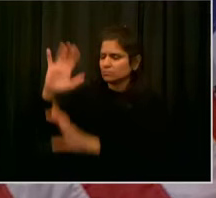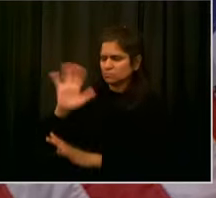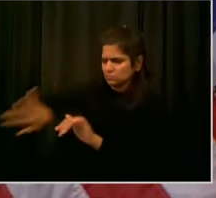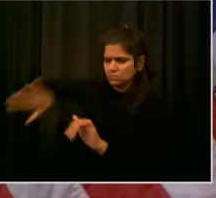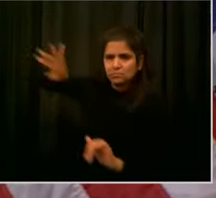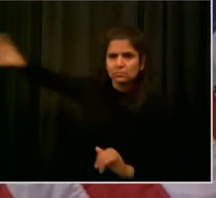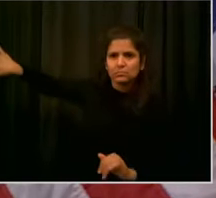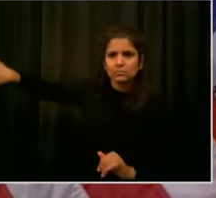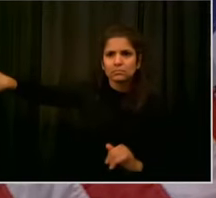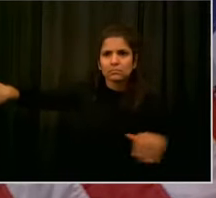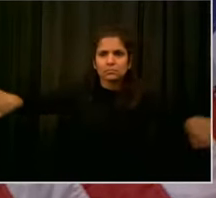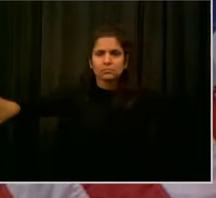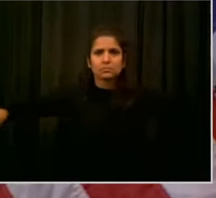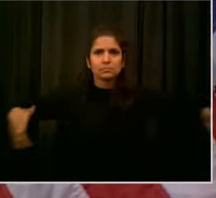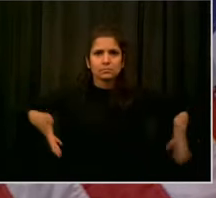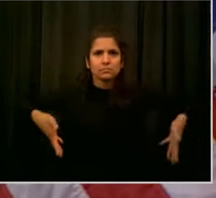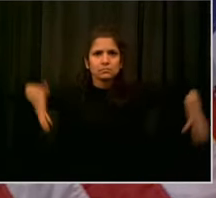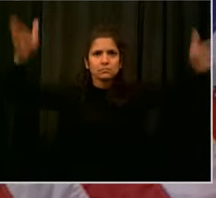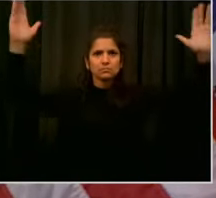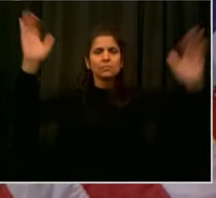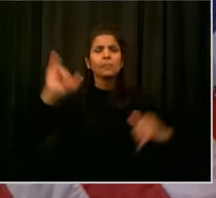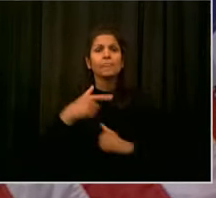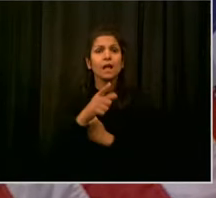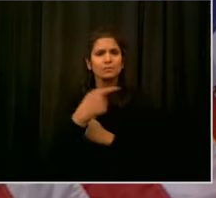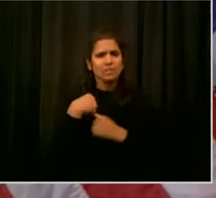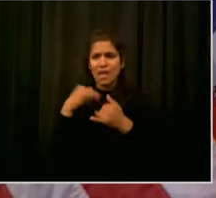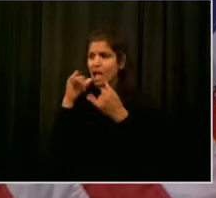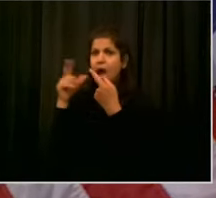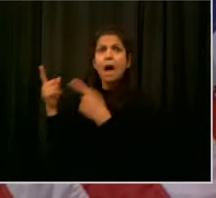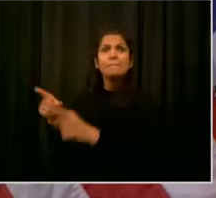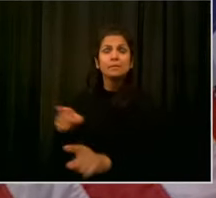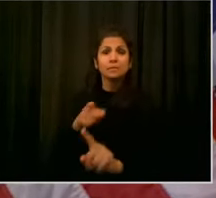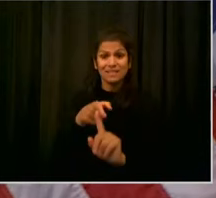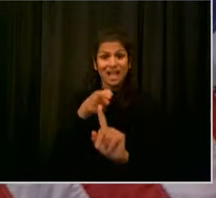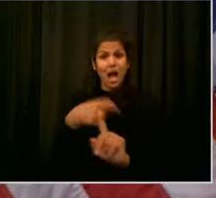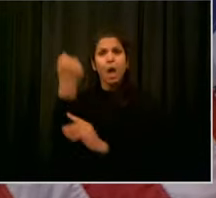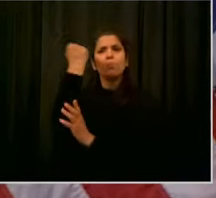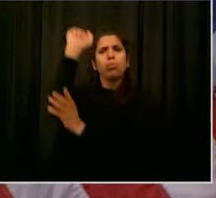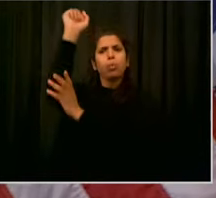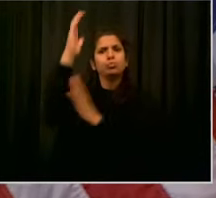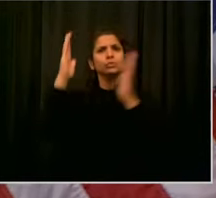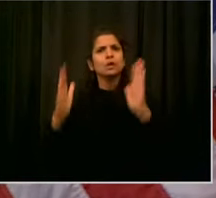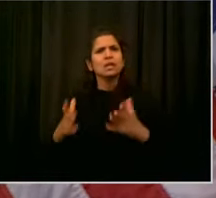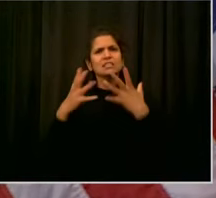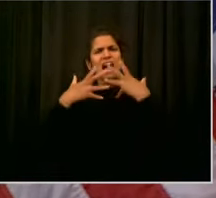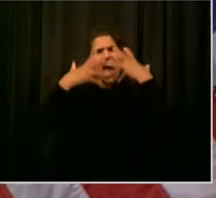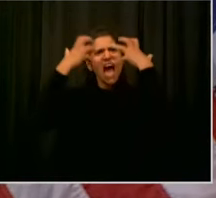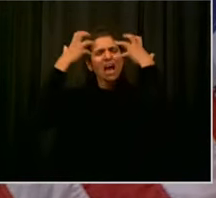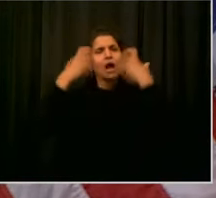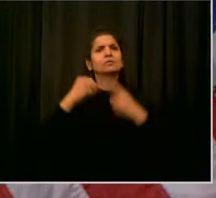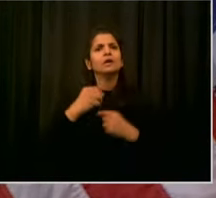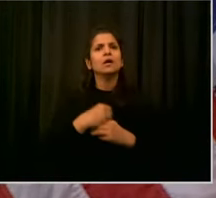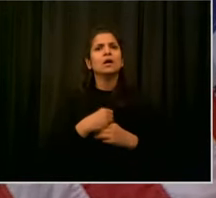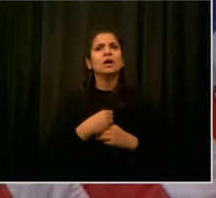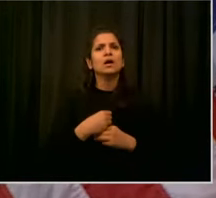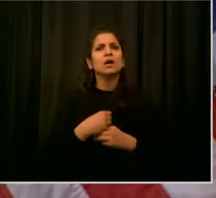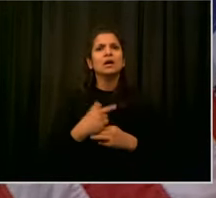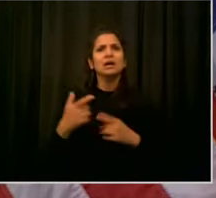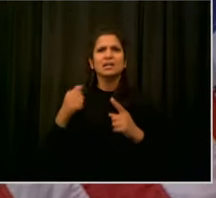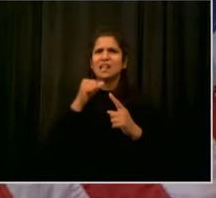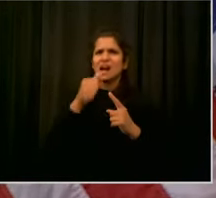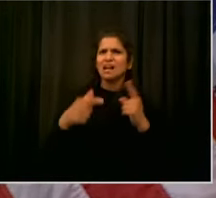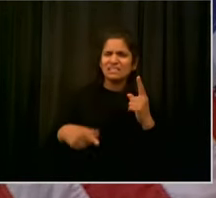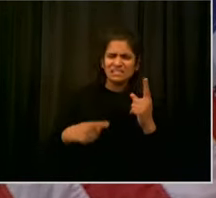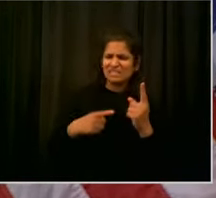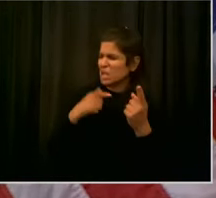force here, the bigger, better in terms of our souls, our nature as humans. They were going to be the moral force that came forward and